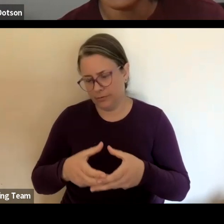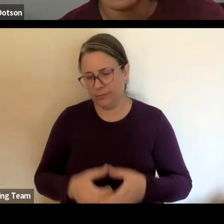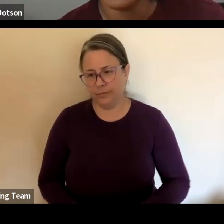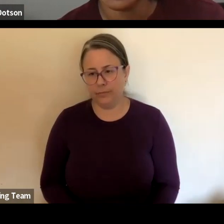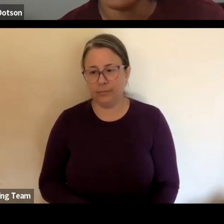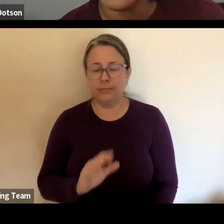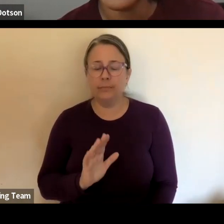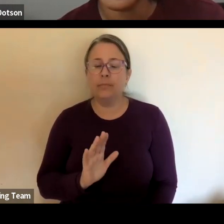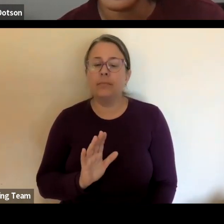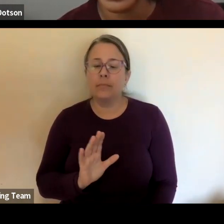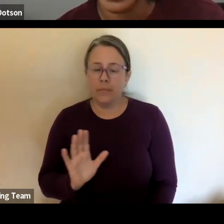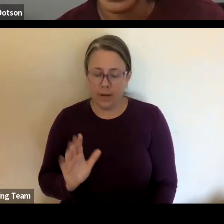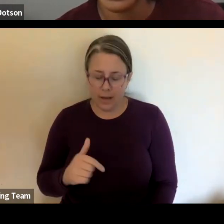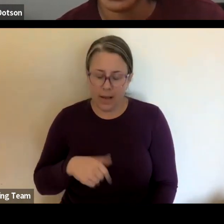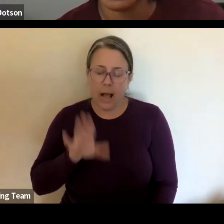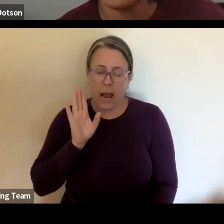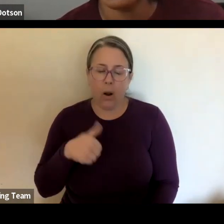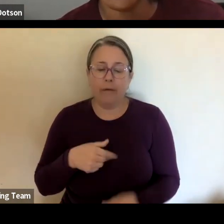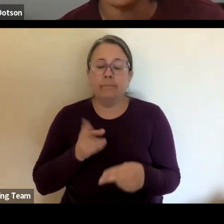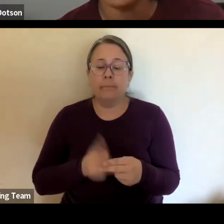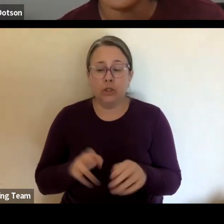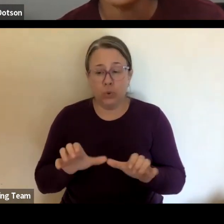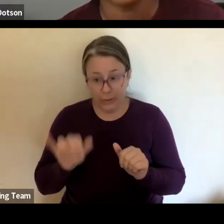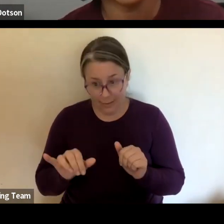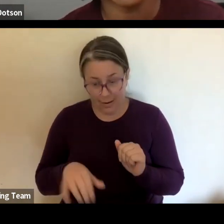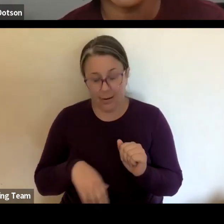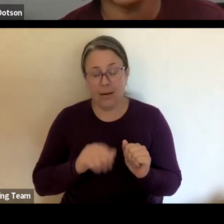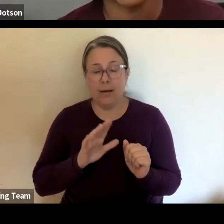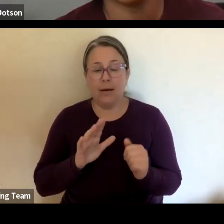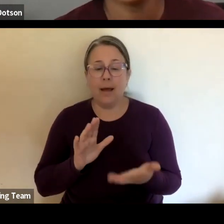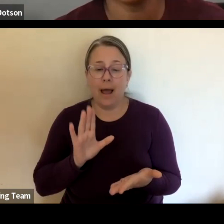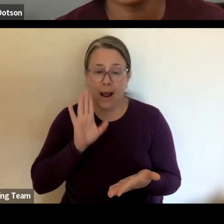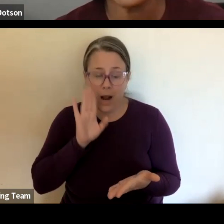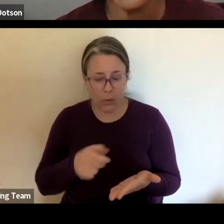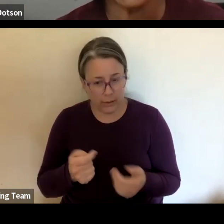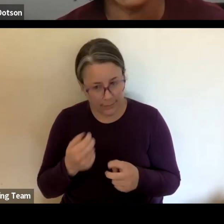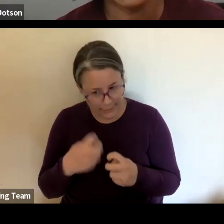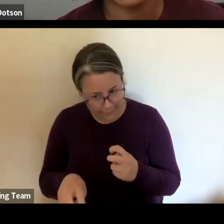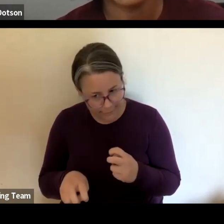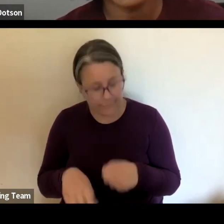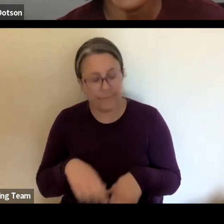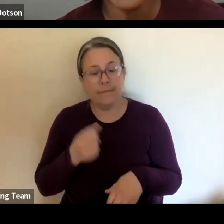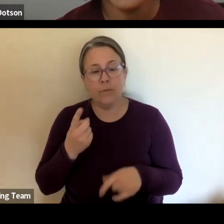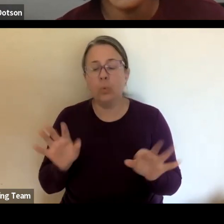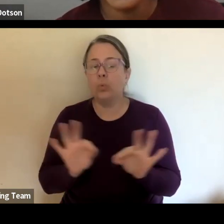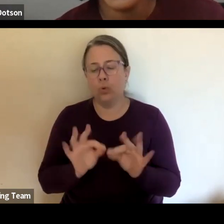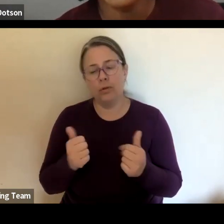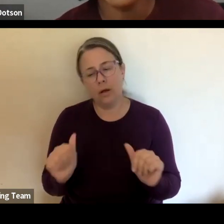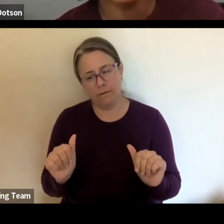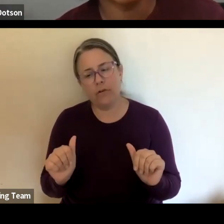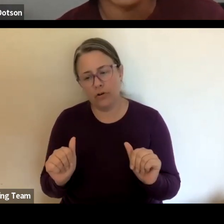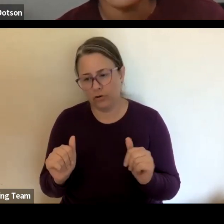think it's worth the effort, and it's a way of using data that already exists, and particularly when it's difficult to collect some of that data